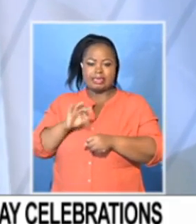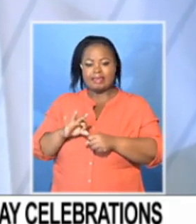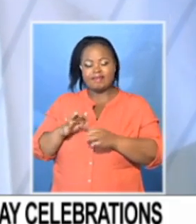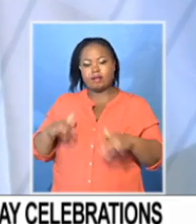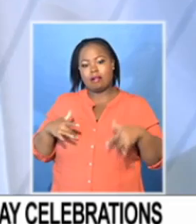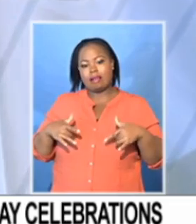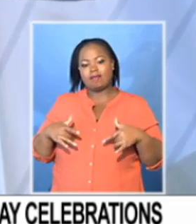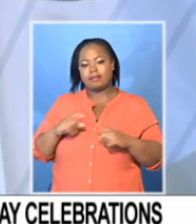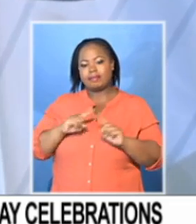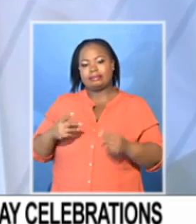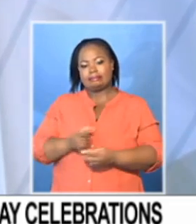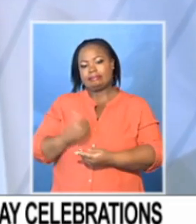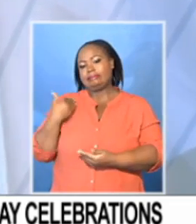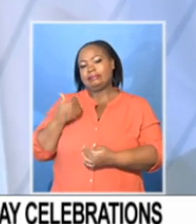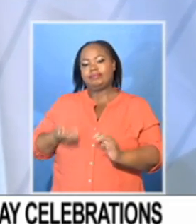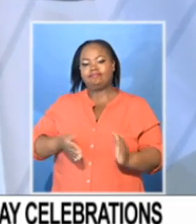lived.